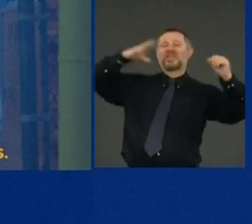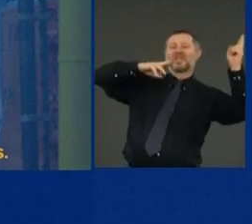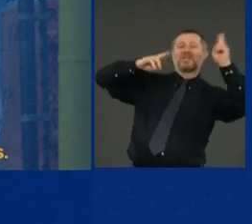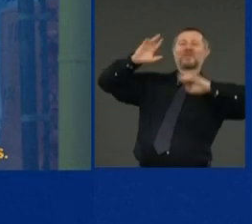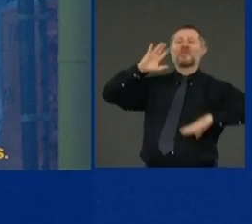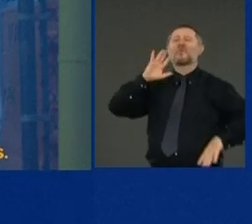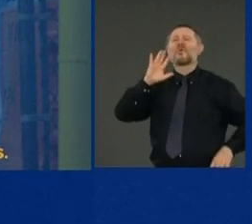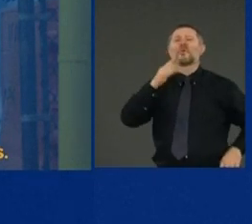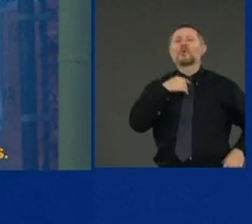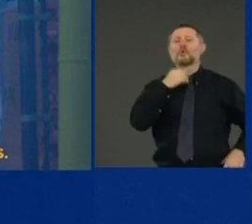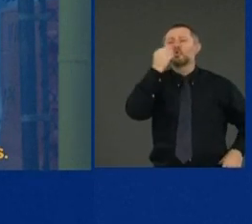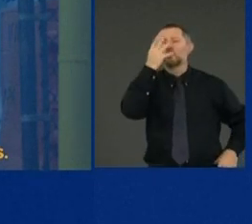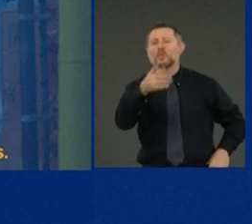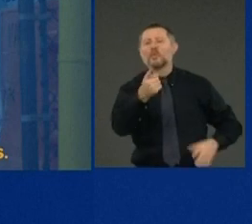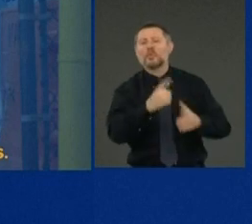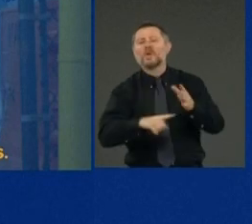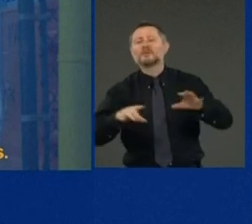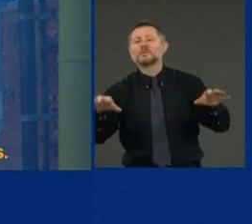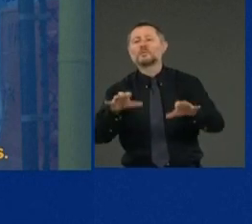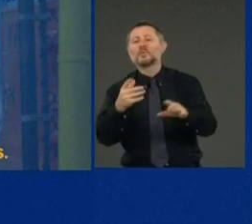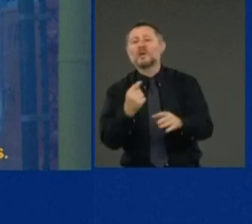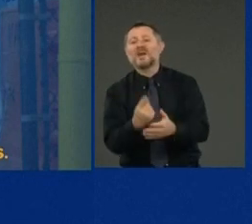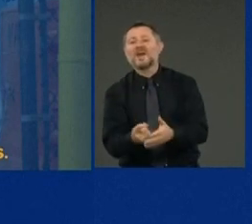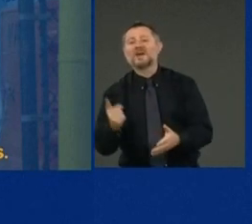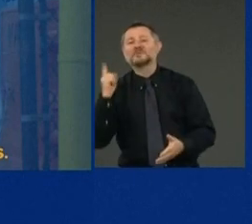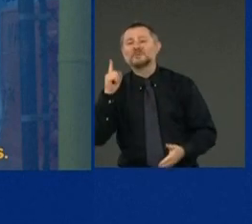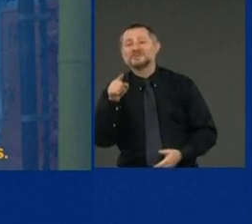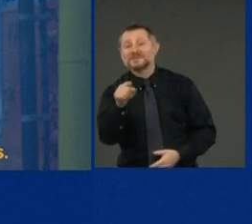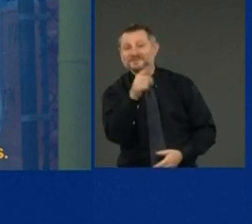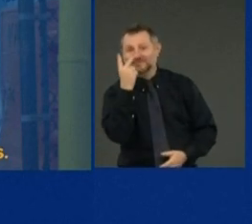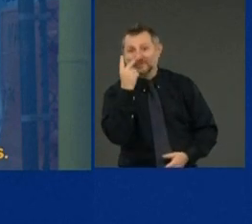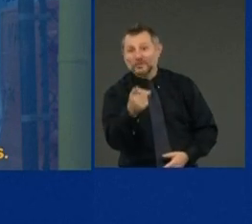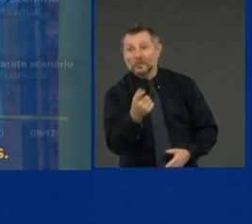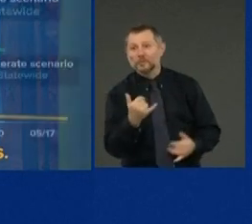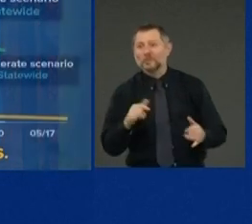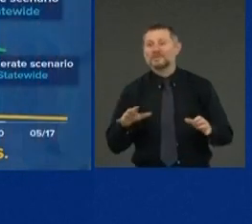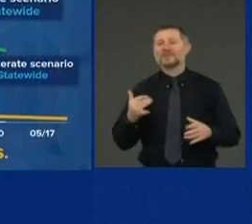week, 30,000 more people are going to die.